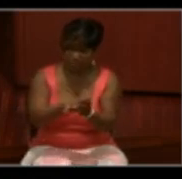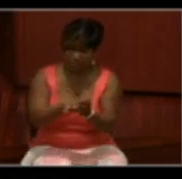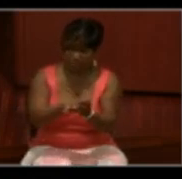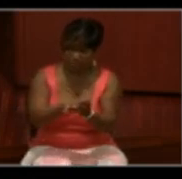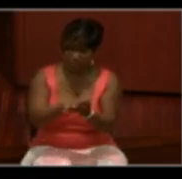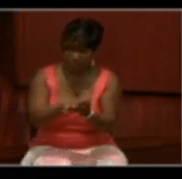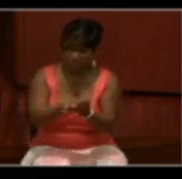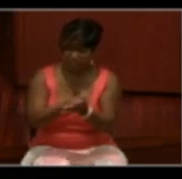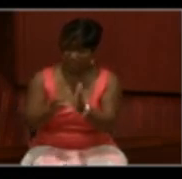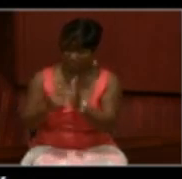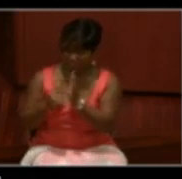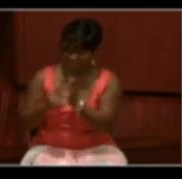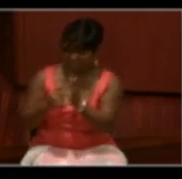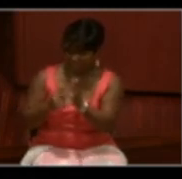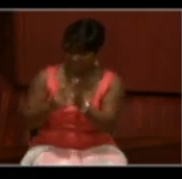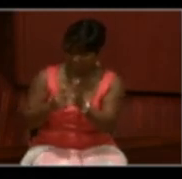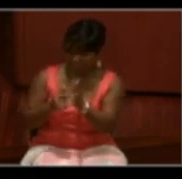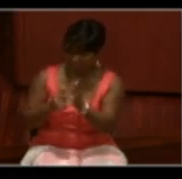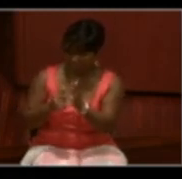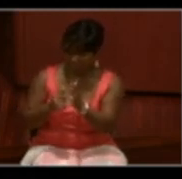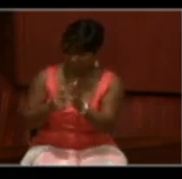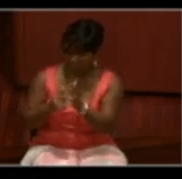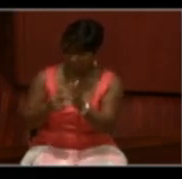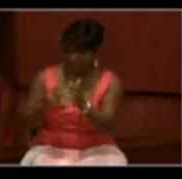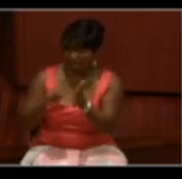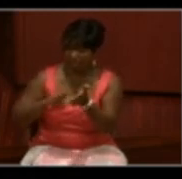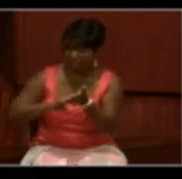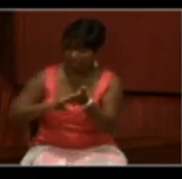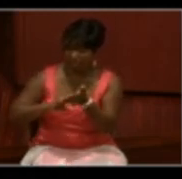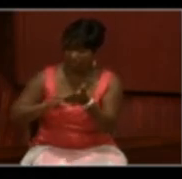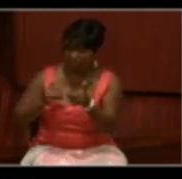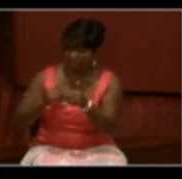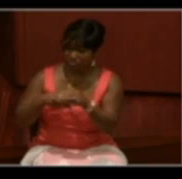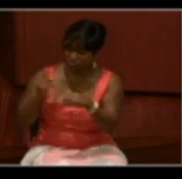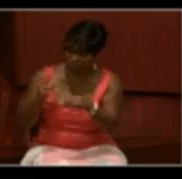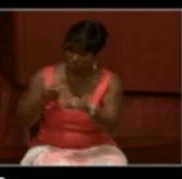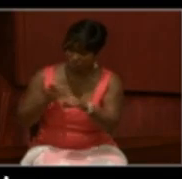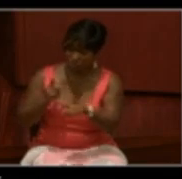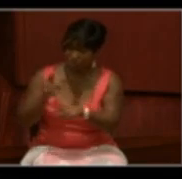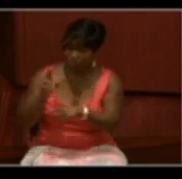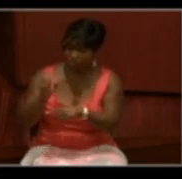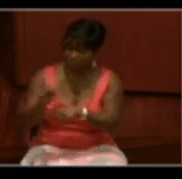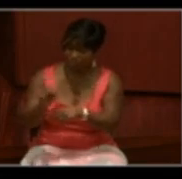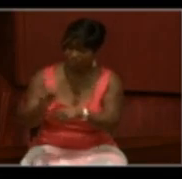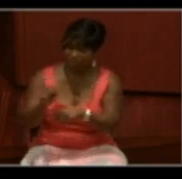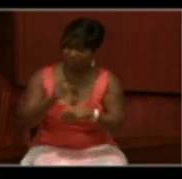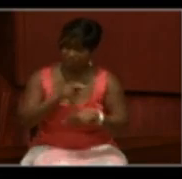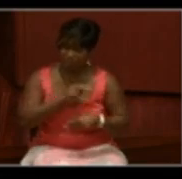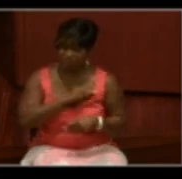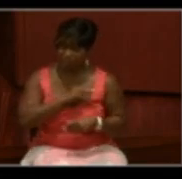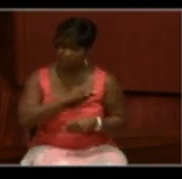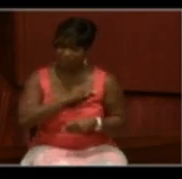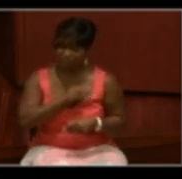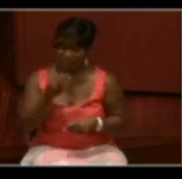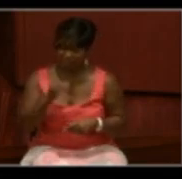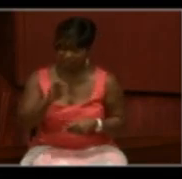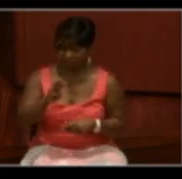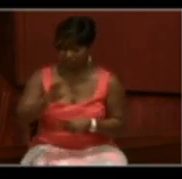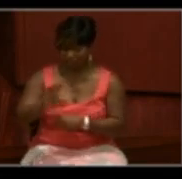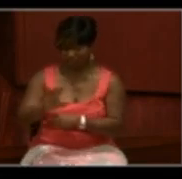This is an example of a separation from the United States Naval Service from